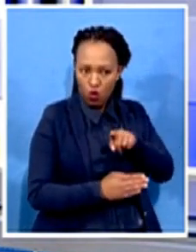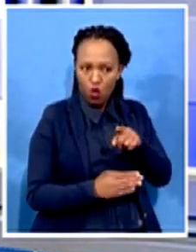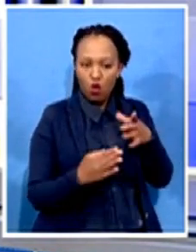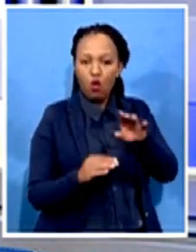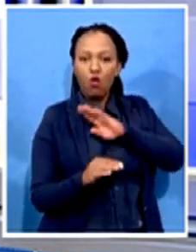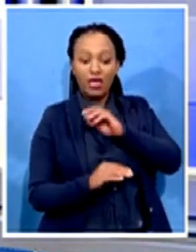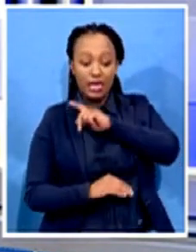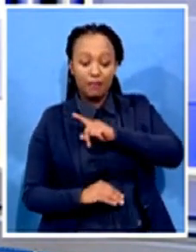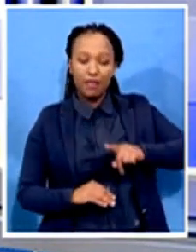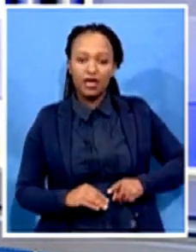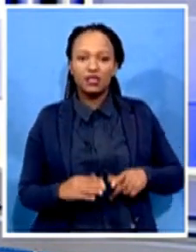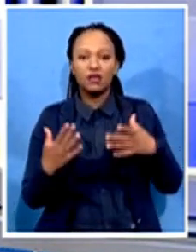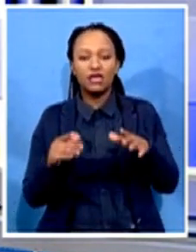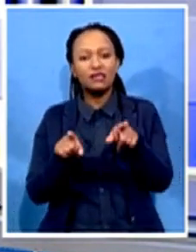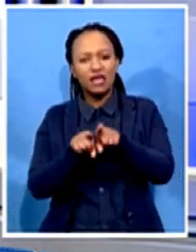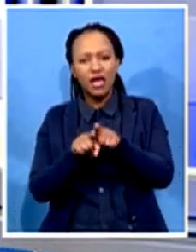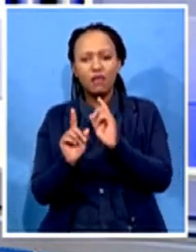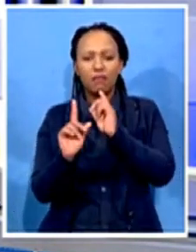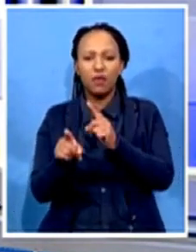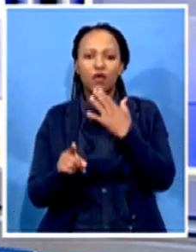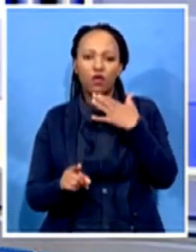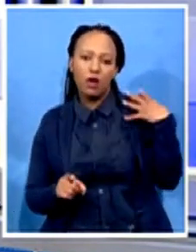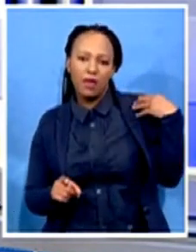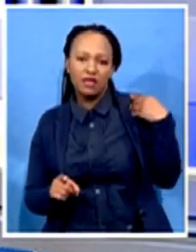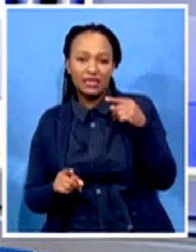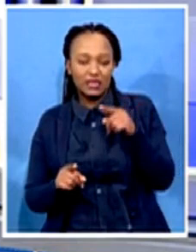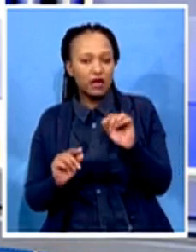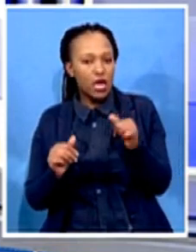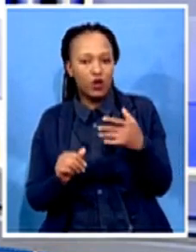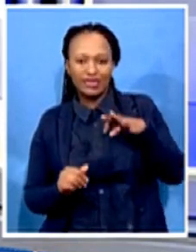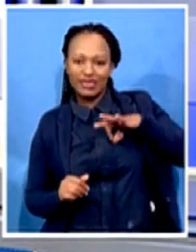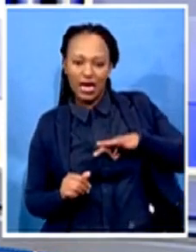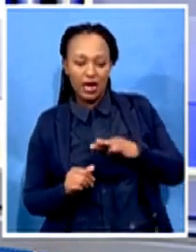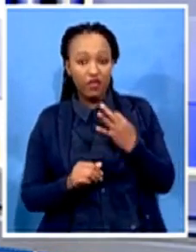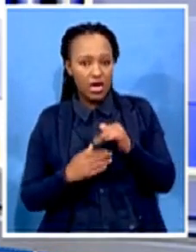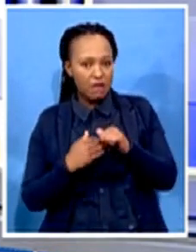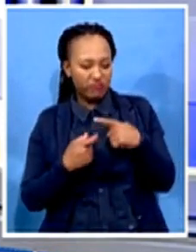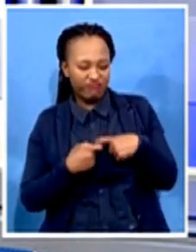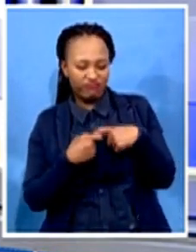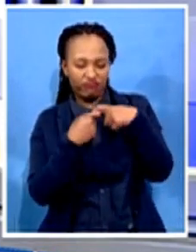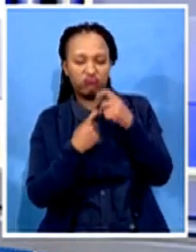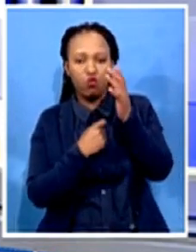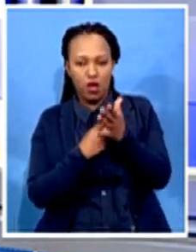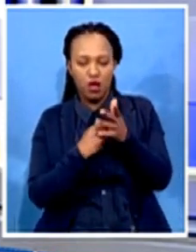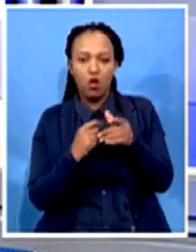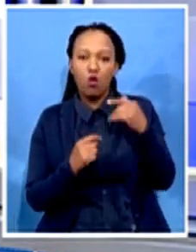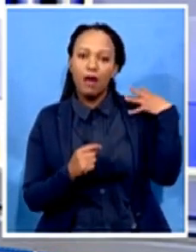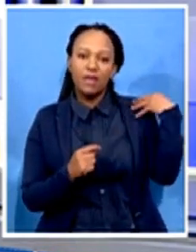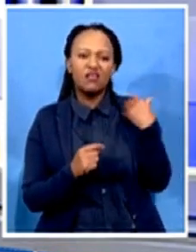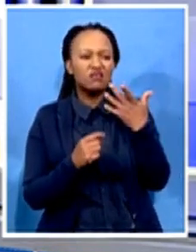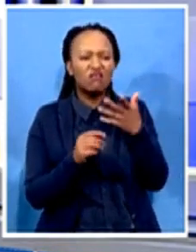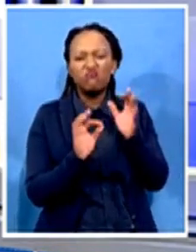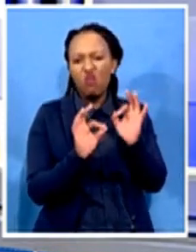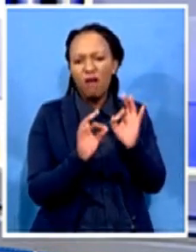that the minister will not receive her salary for 3 months. The minister was on an official trip for which the President had given